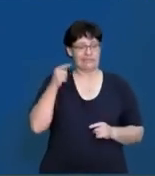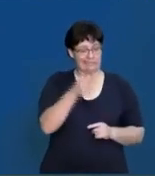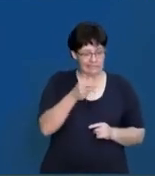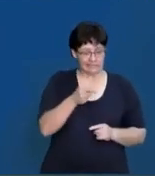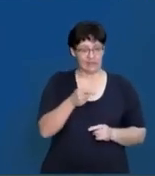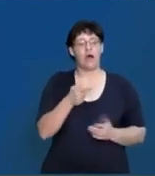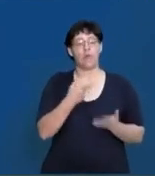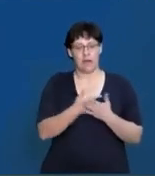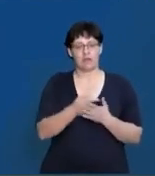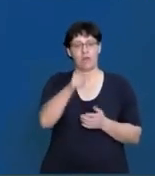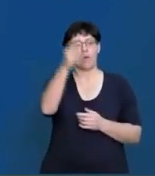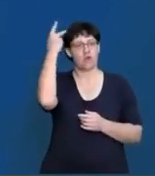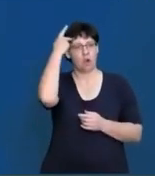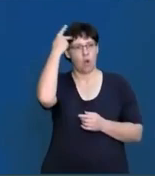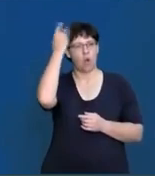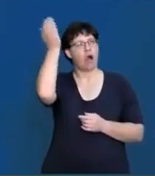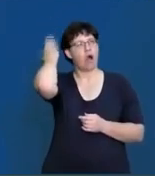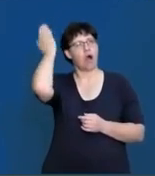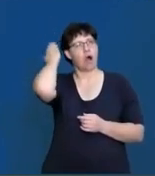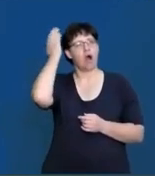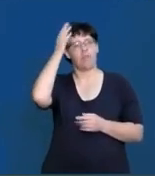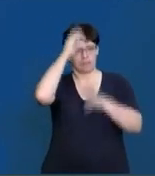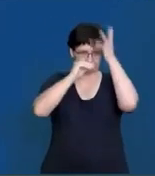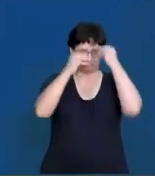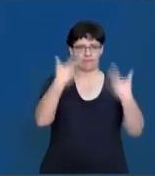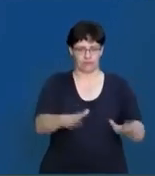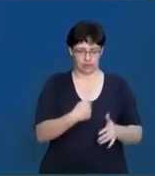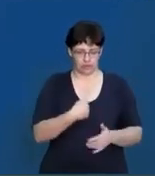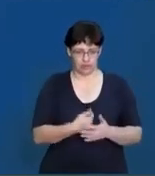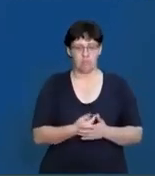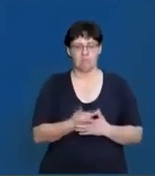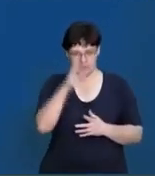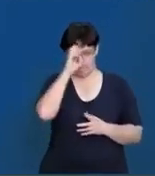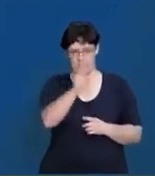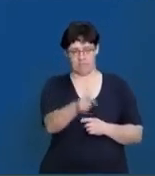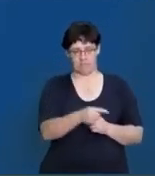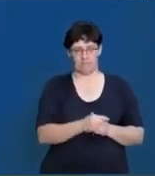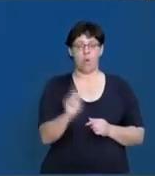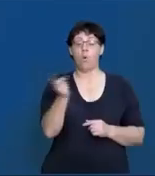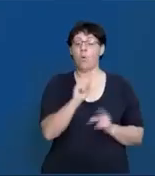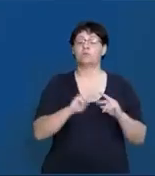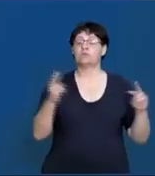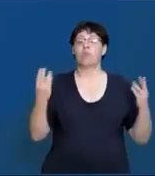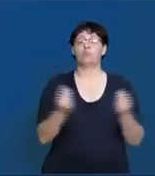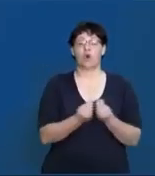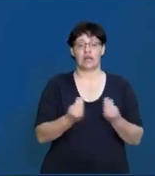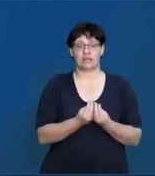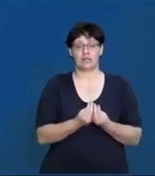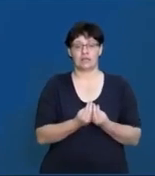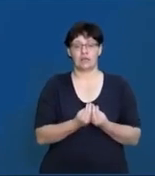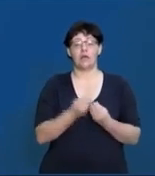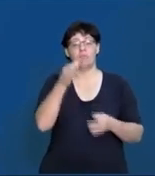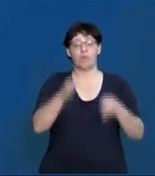form you are given. These are questions that require you as a learner to recall. So you might need to recall them. What type